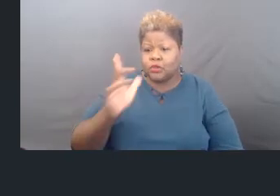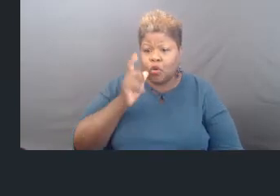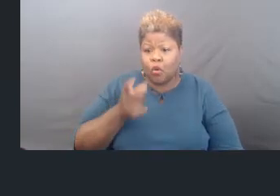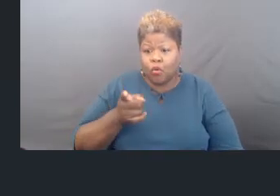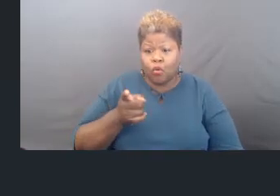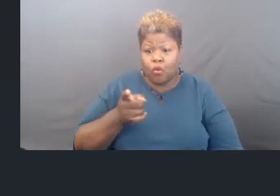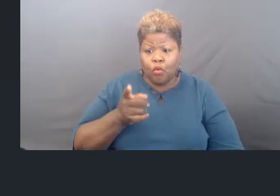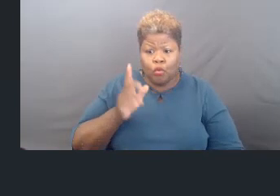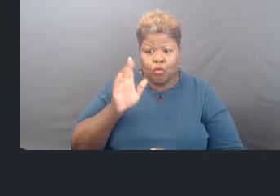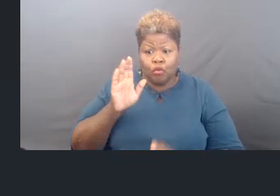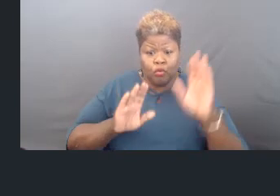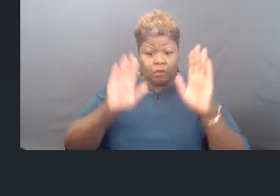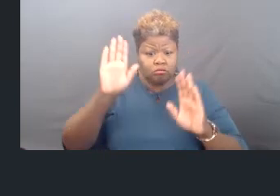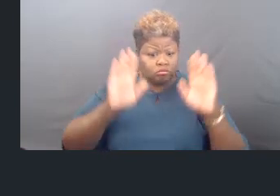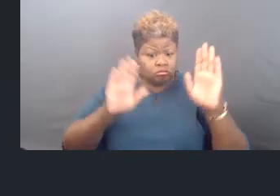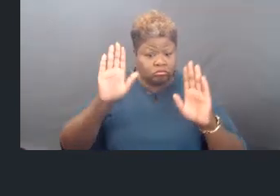You can react or put your hand up.